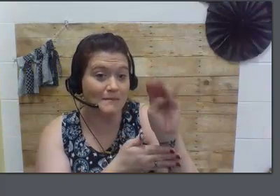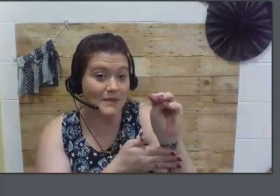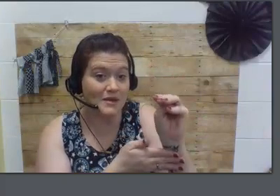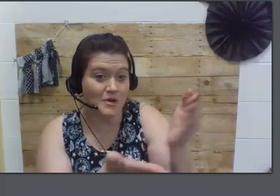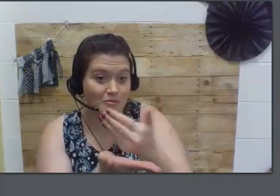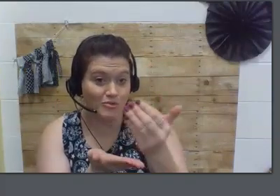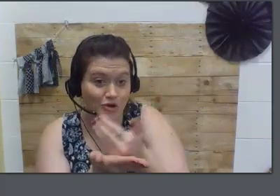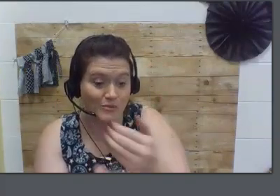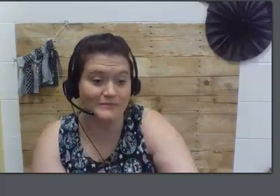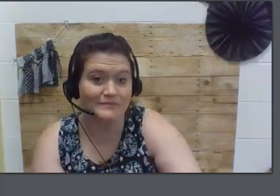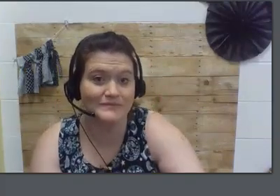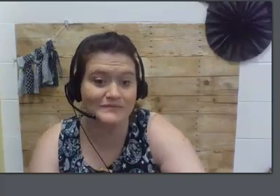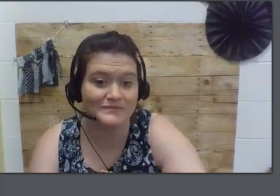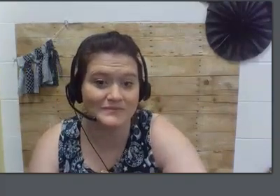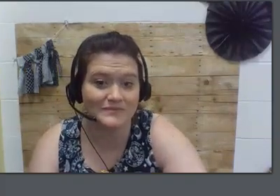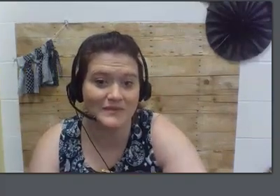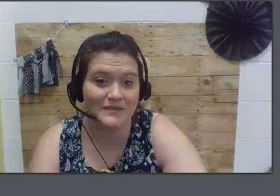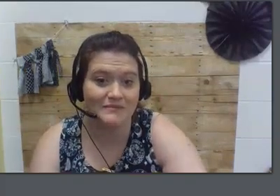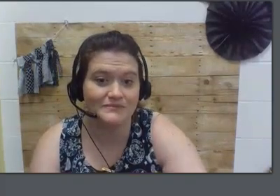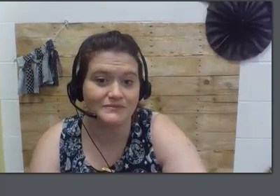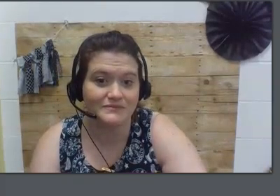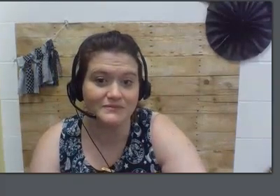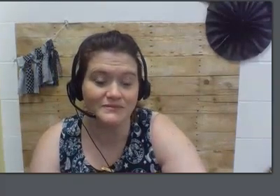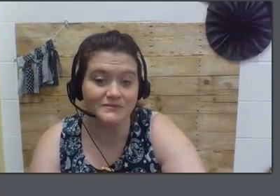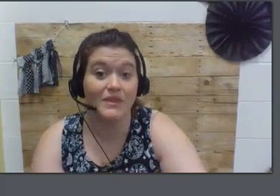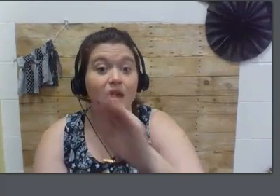brings Bim broom.